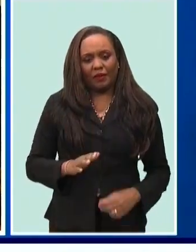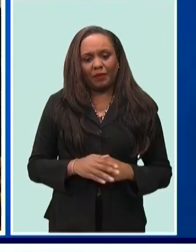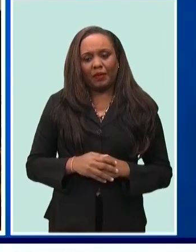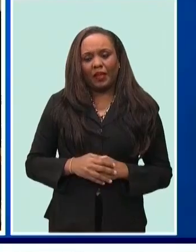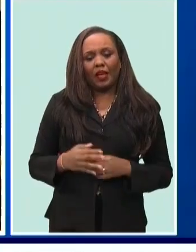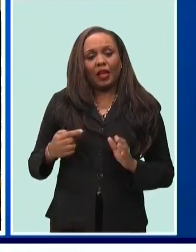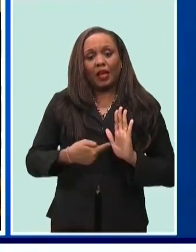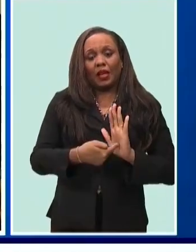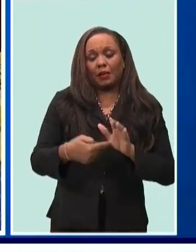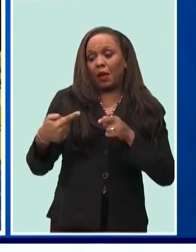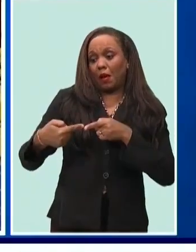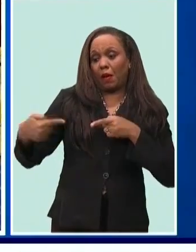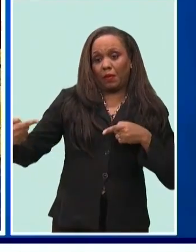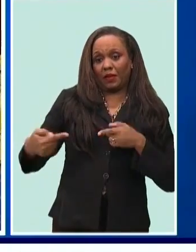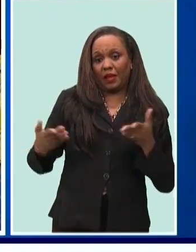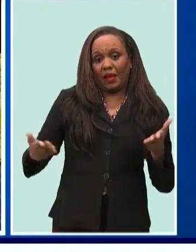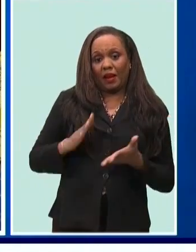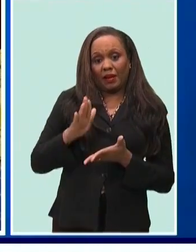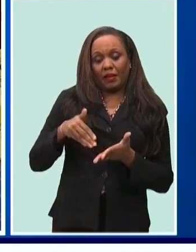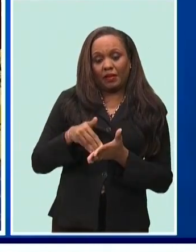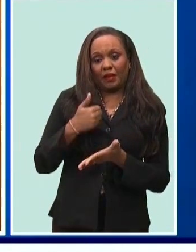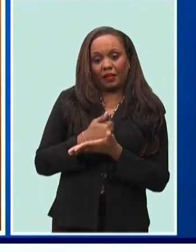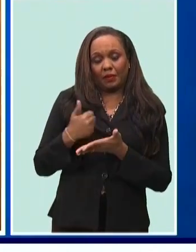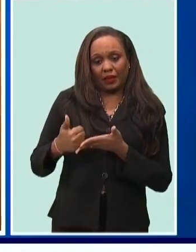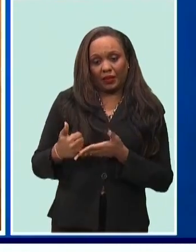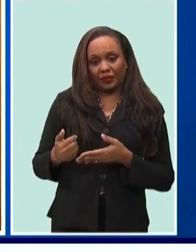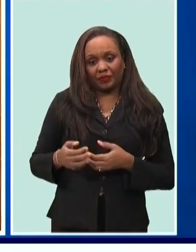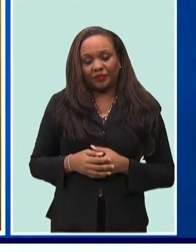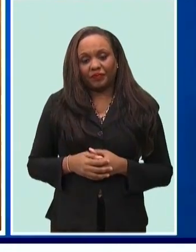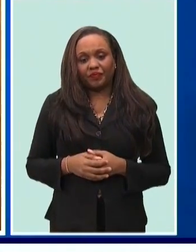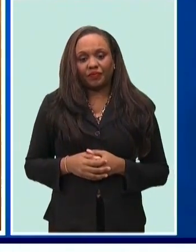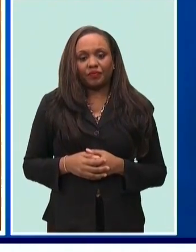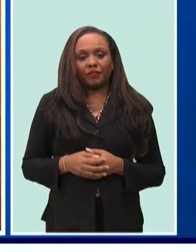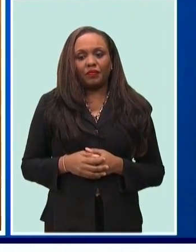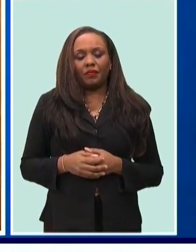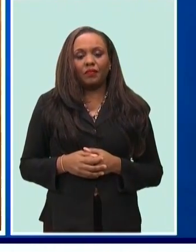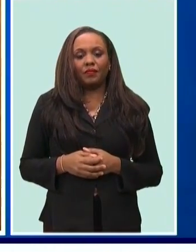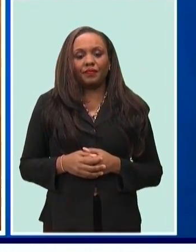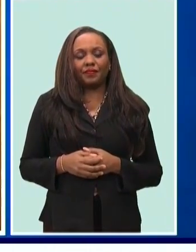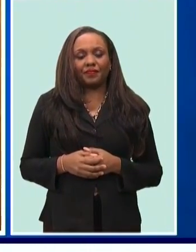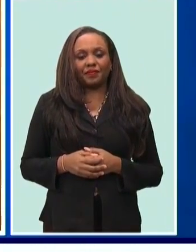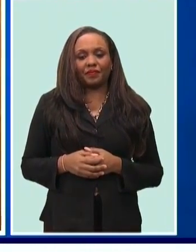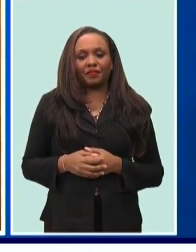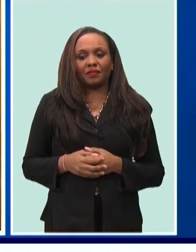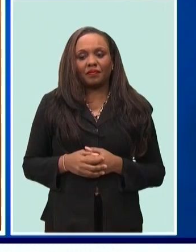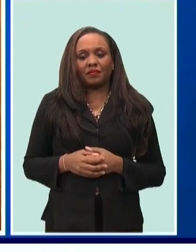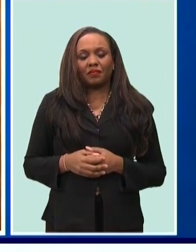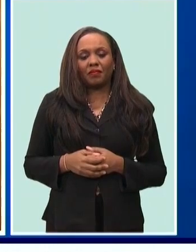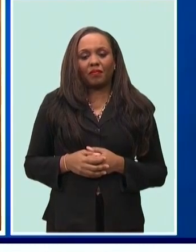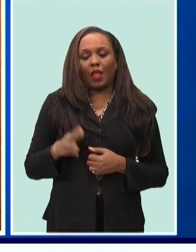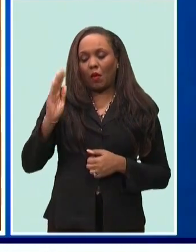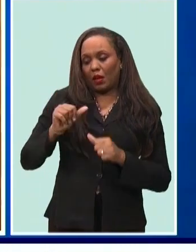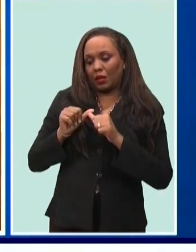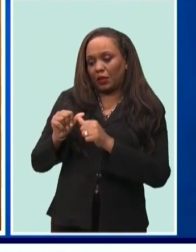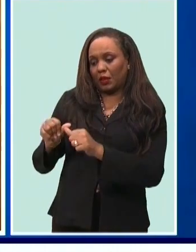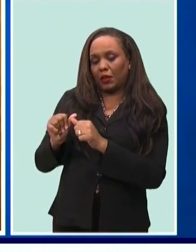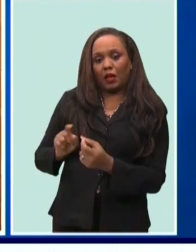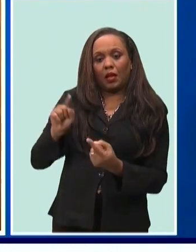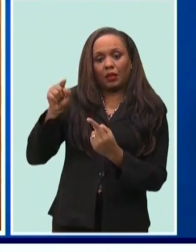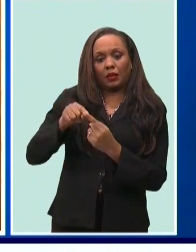street at the Exchange Interactive Center. It will be up for the duration of March